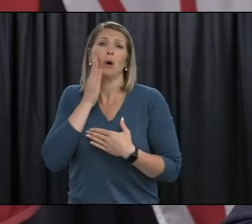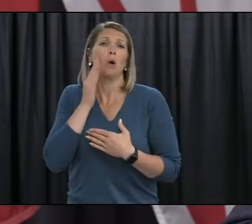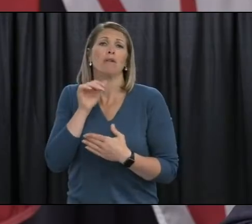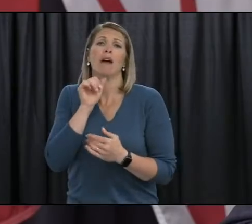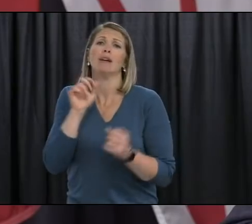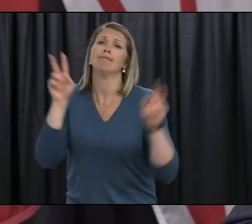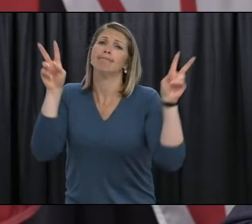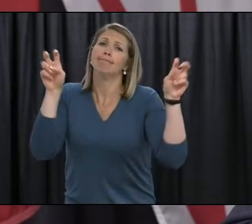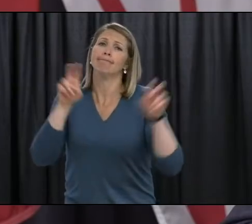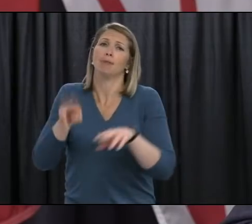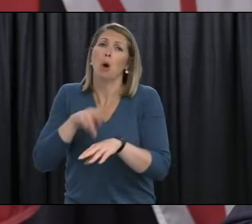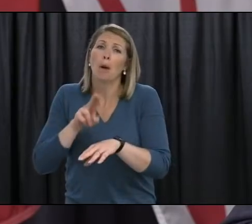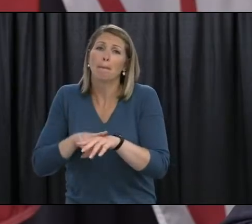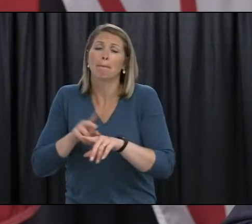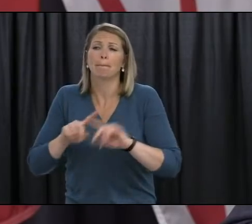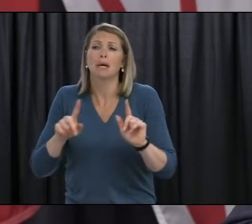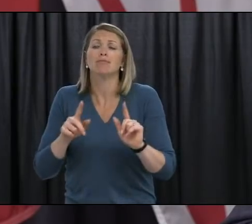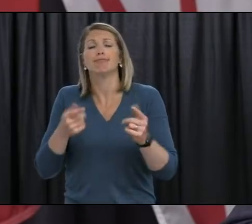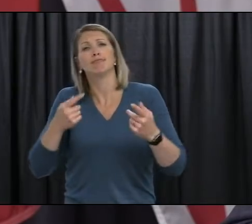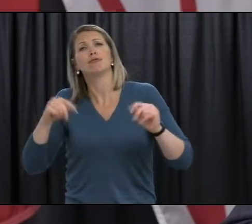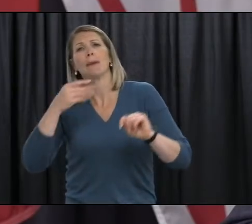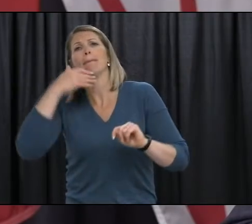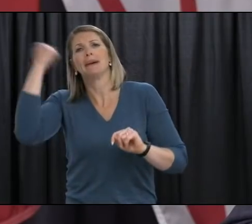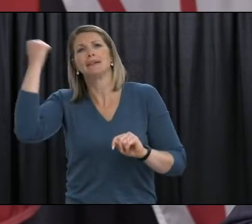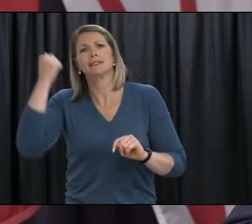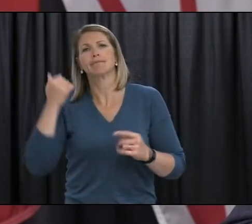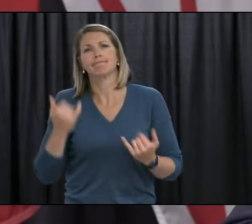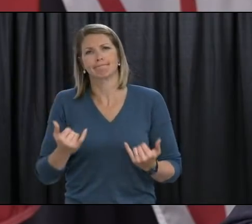where we are in this particular point in time with COVID.